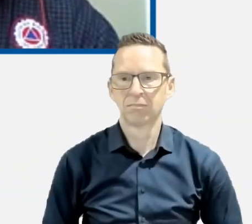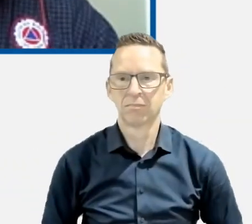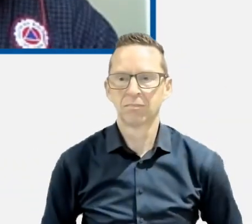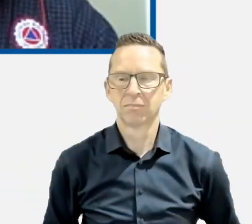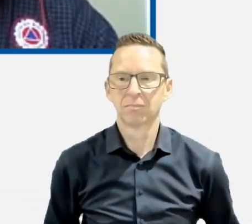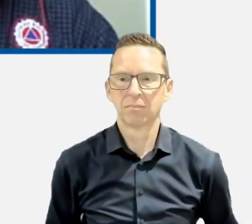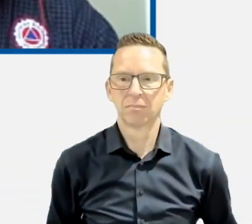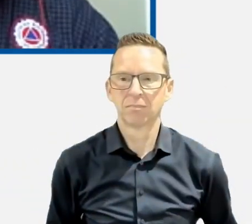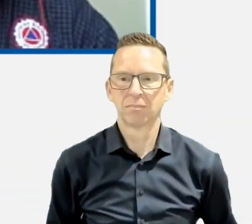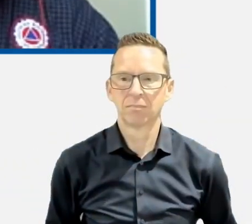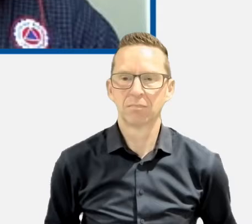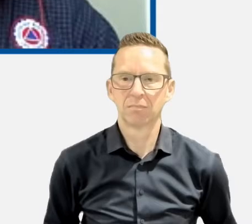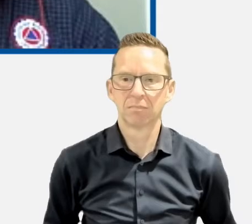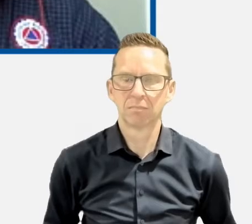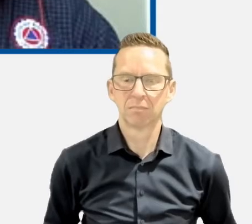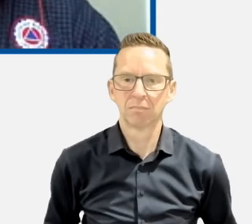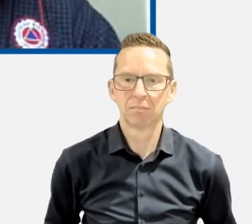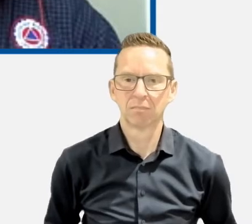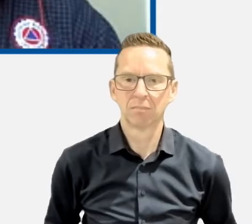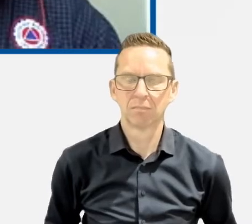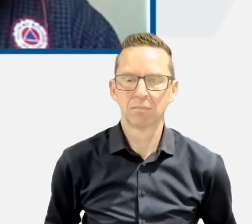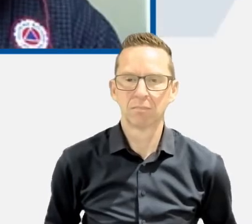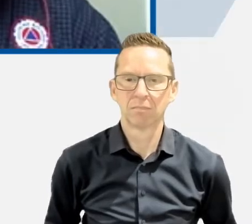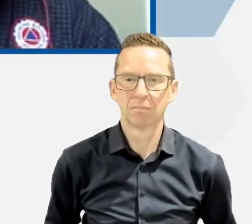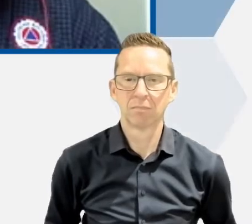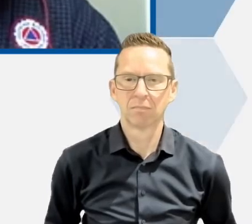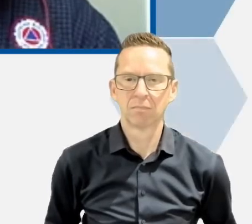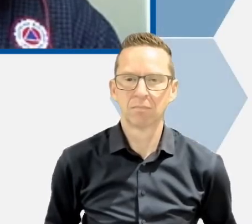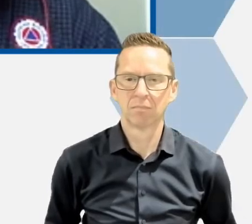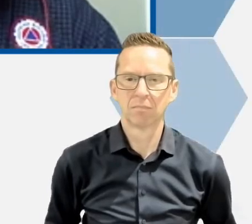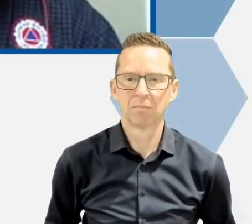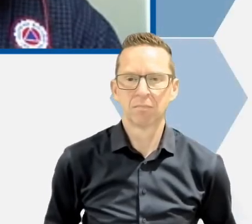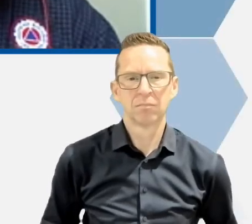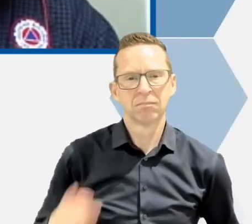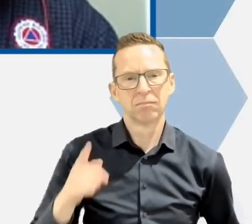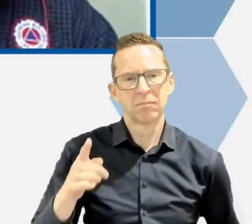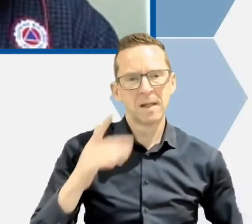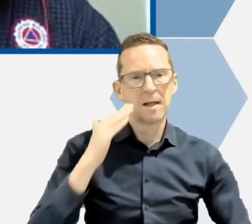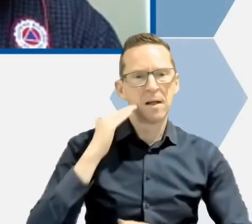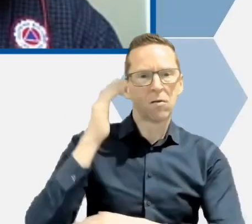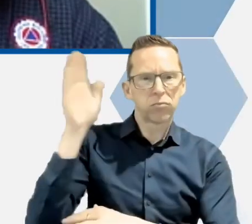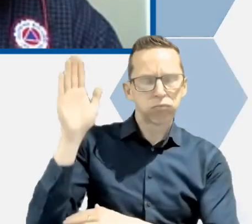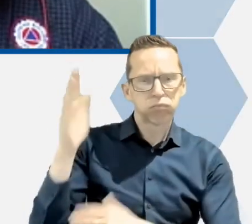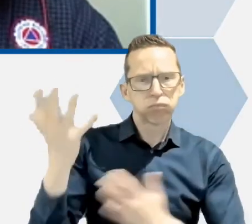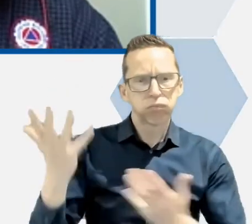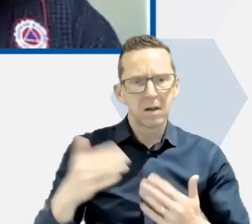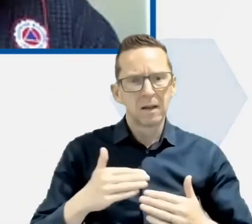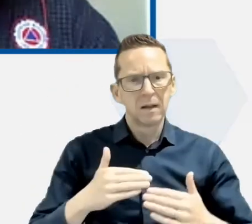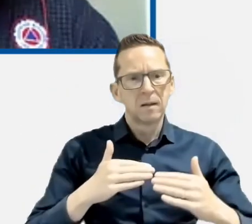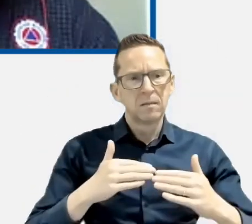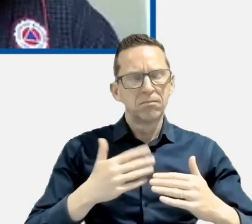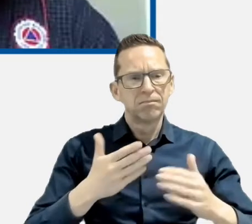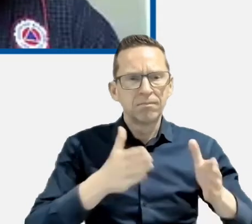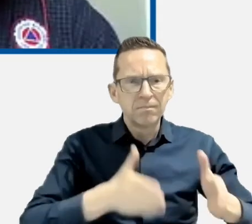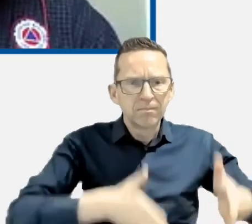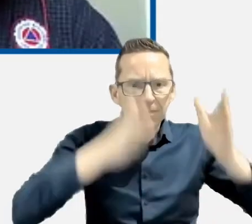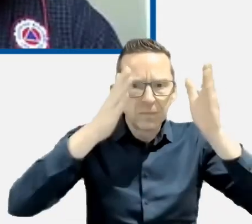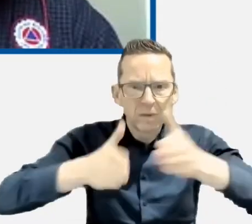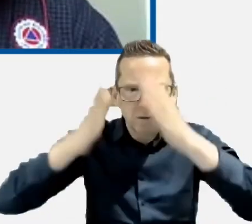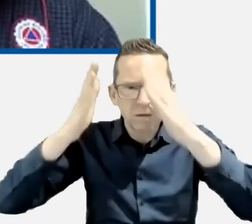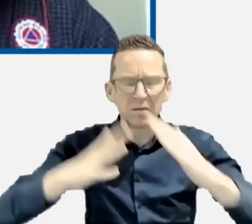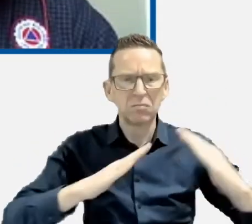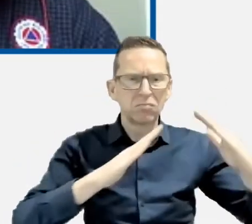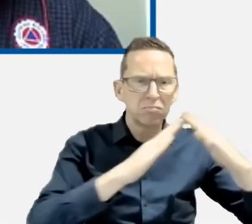resilience building, but also among those who created the risk. We know that urban sprawling you're talking about now, of